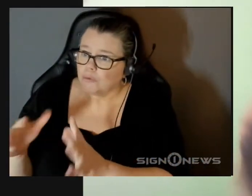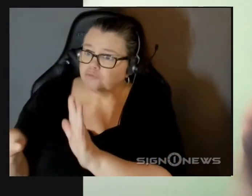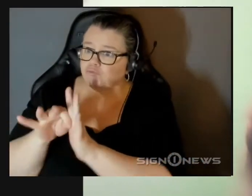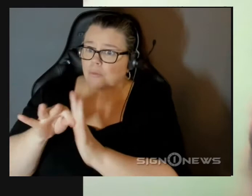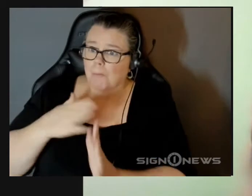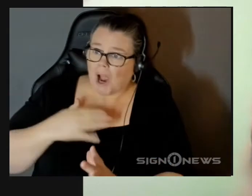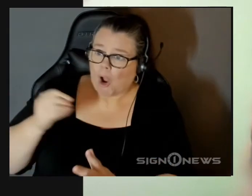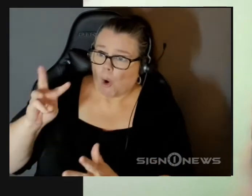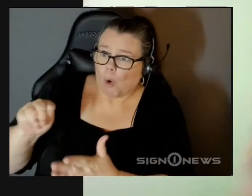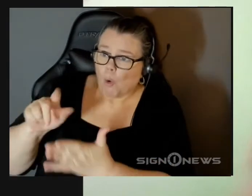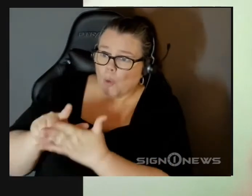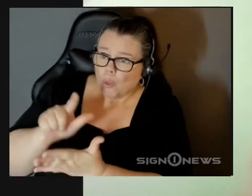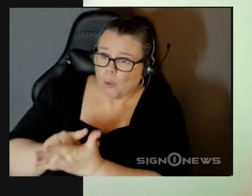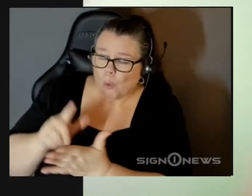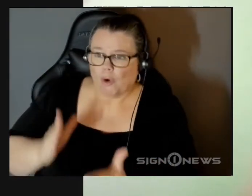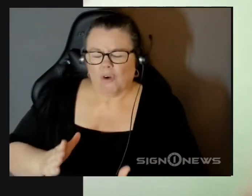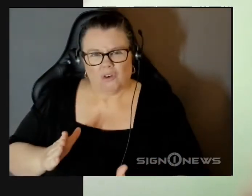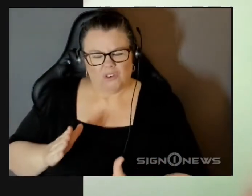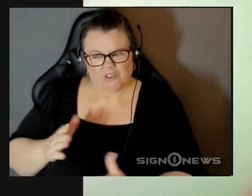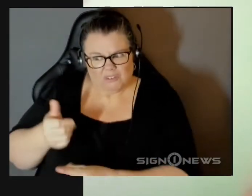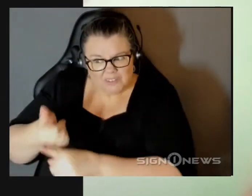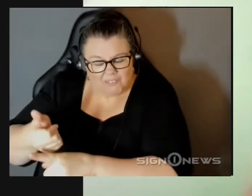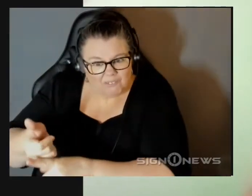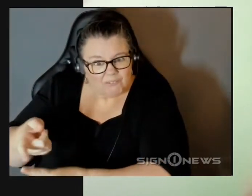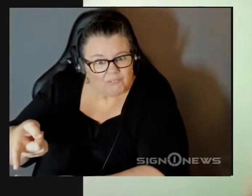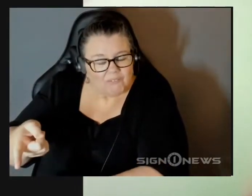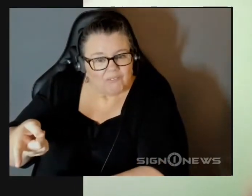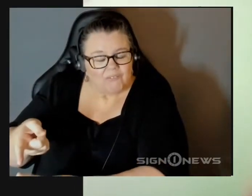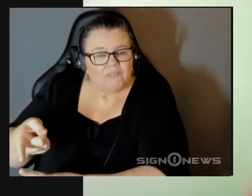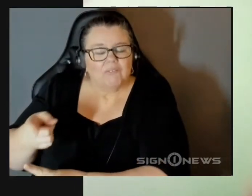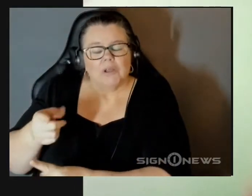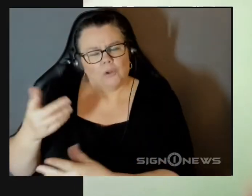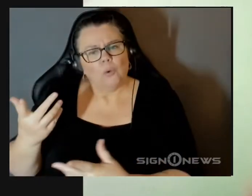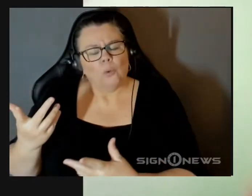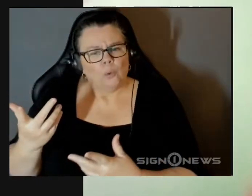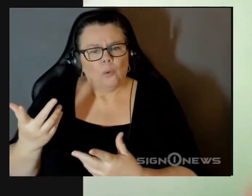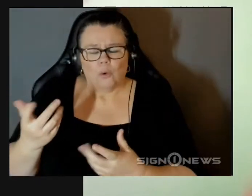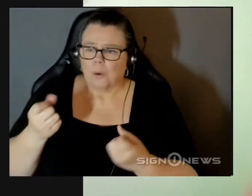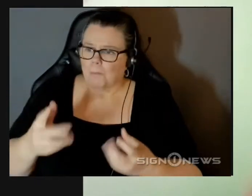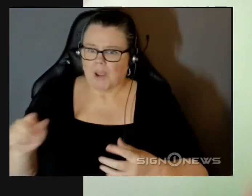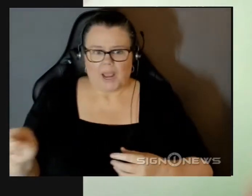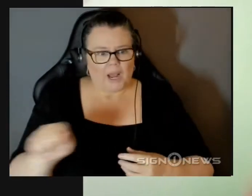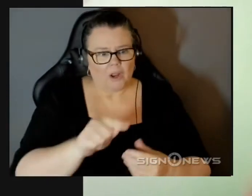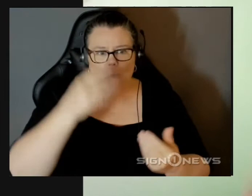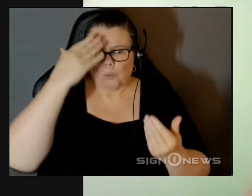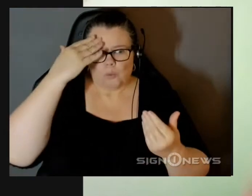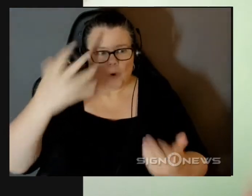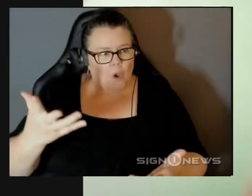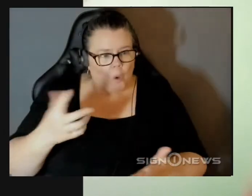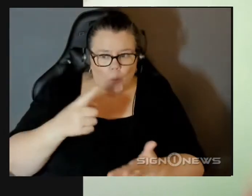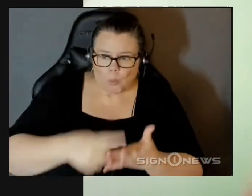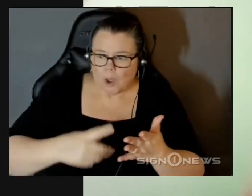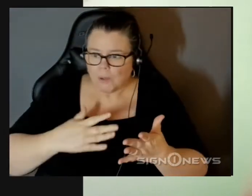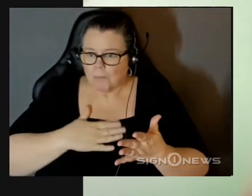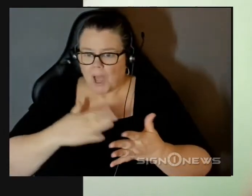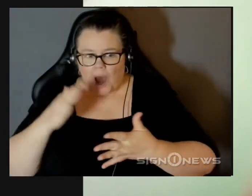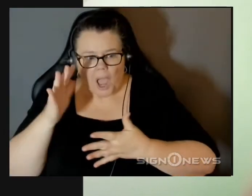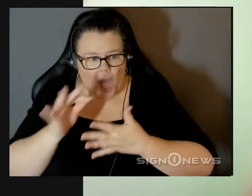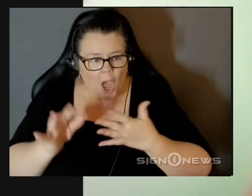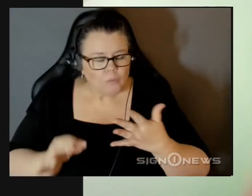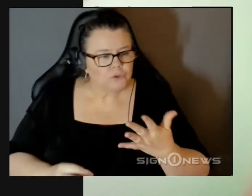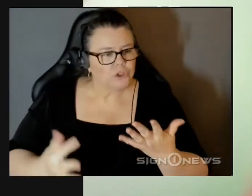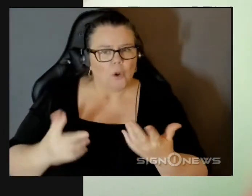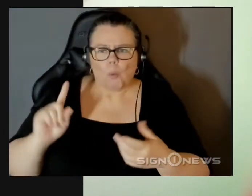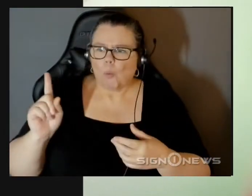under conservatorship or guardianship, not knowing what their options are or how to meaningfully access those kind of less restrictive options and seek